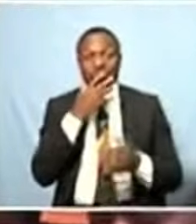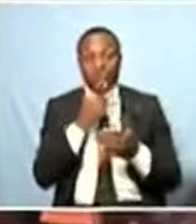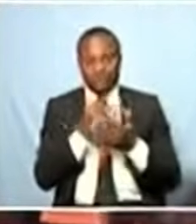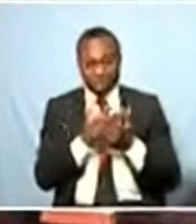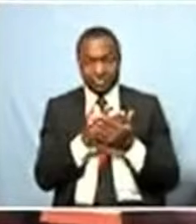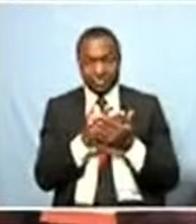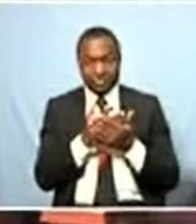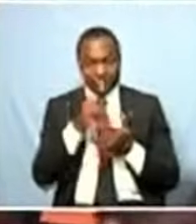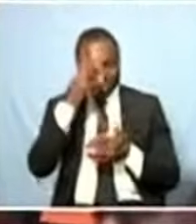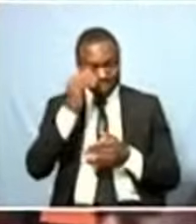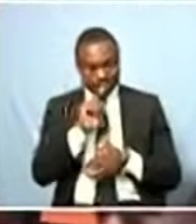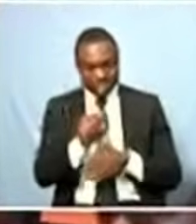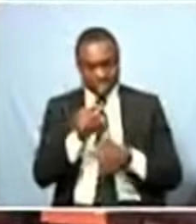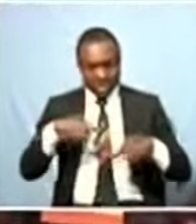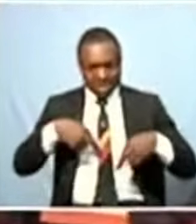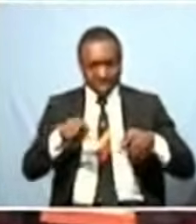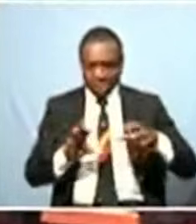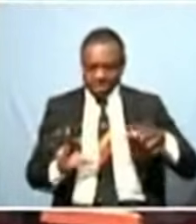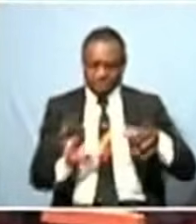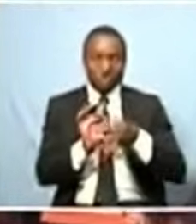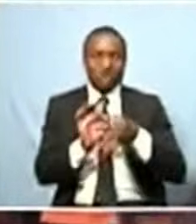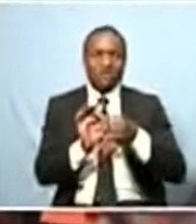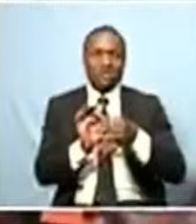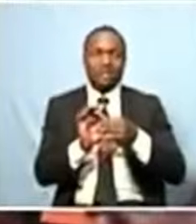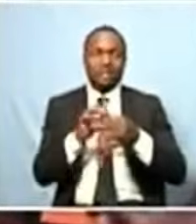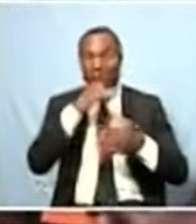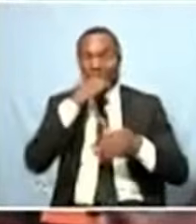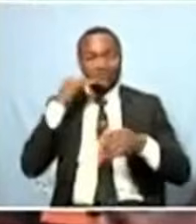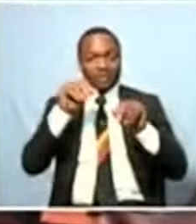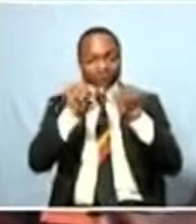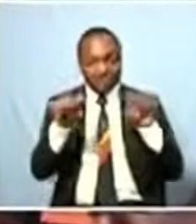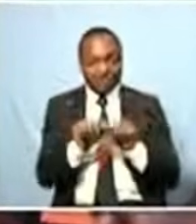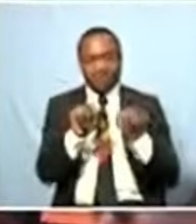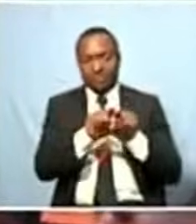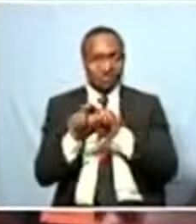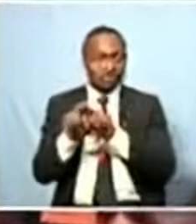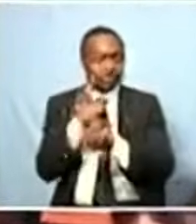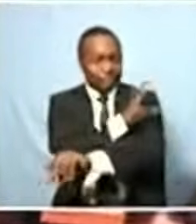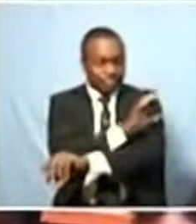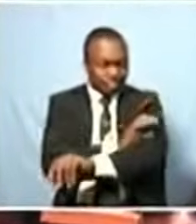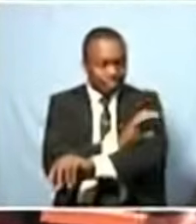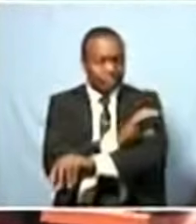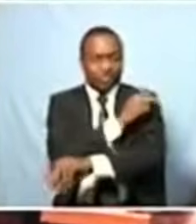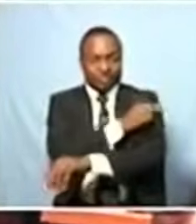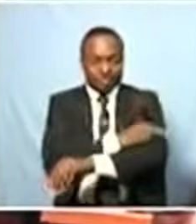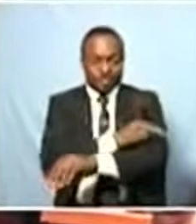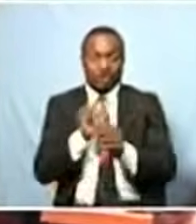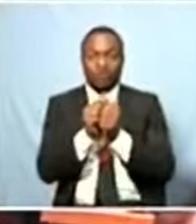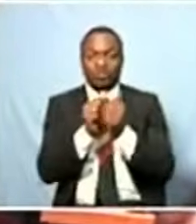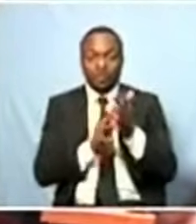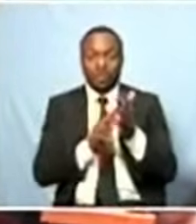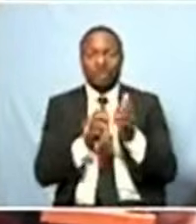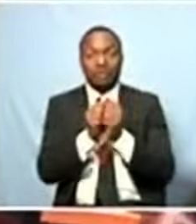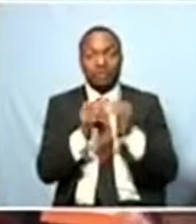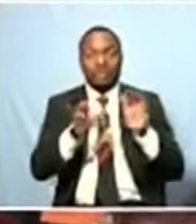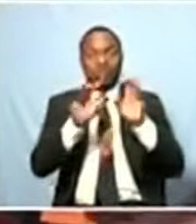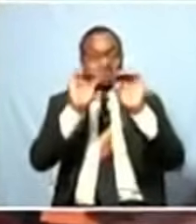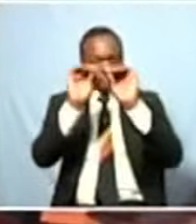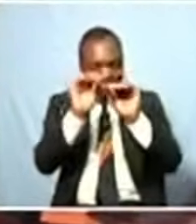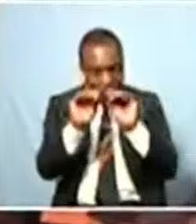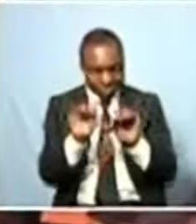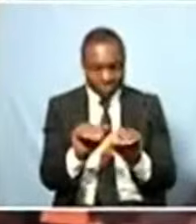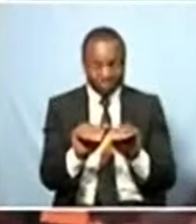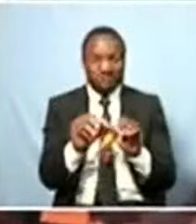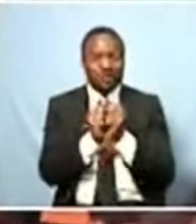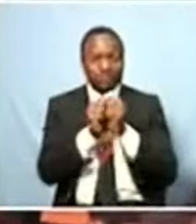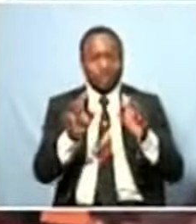farming areas, schools, and health facilities. Therefore, without its rehabilitation,